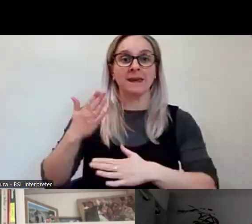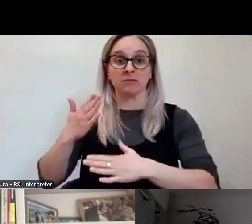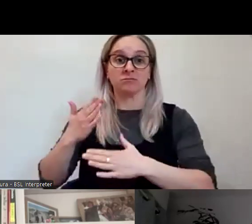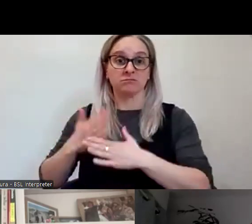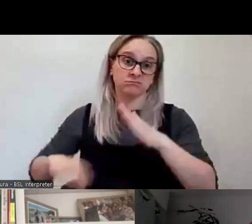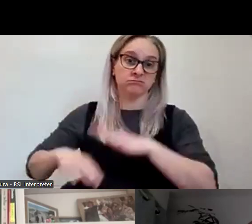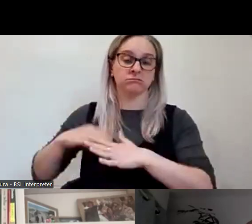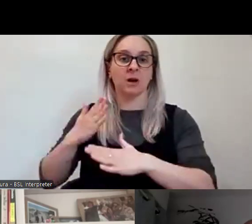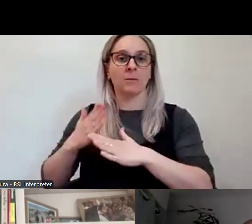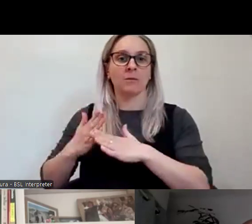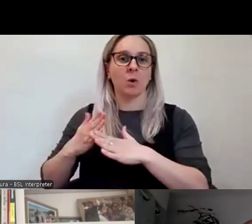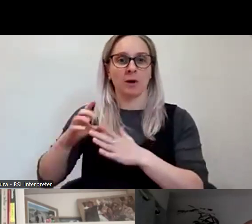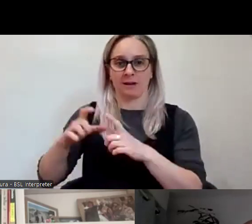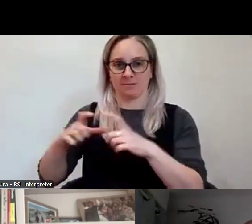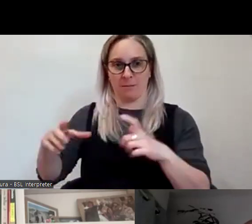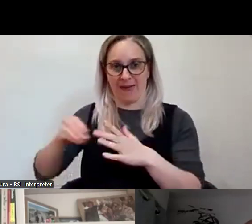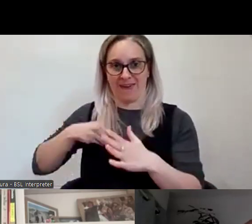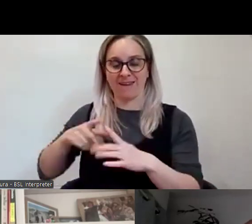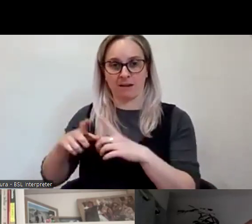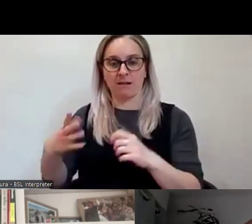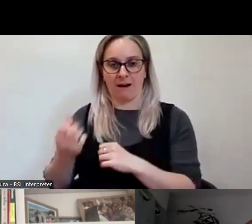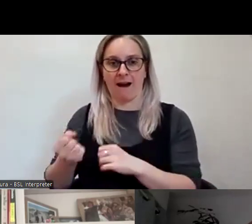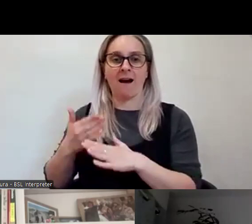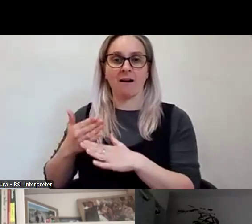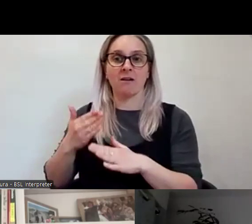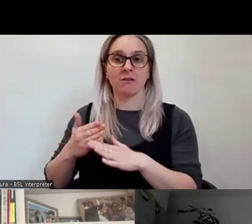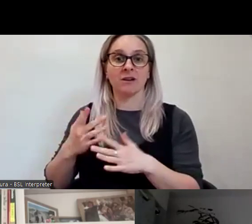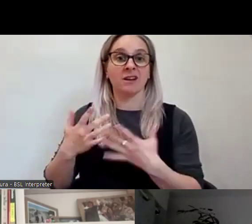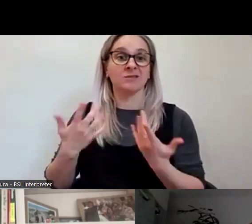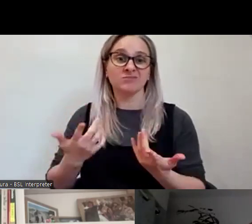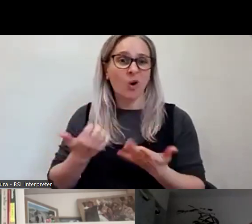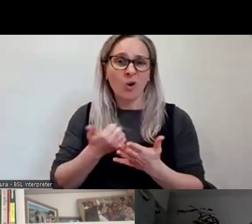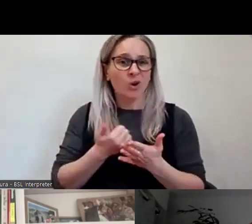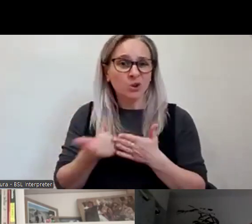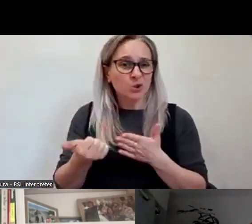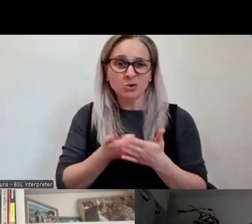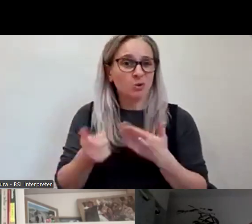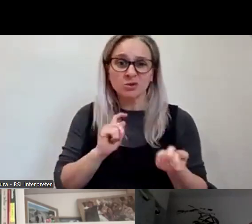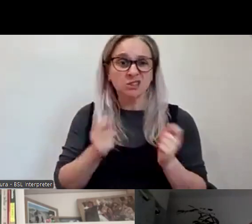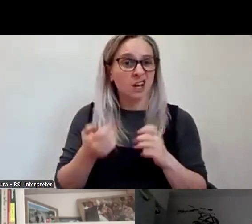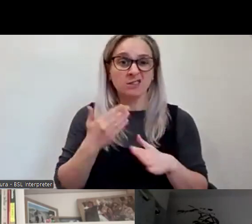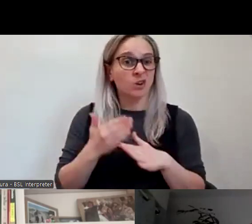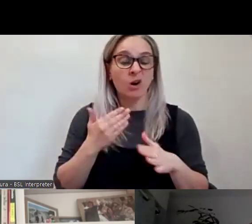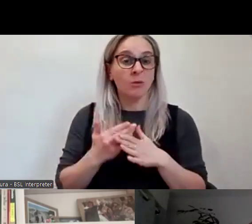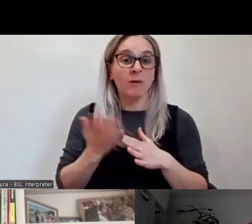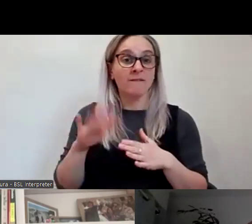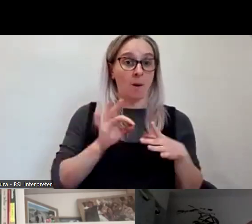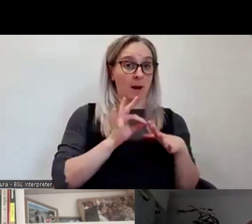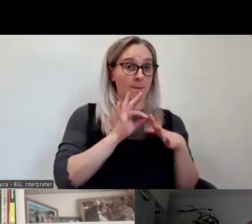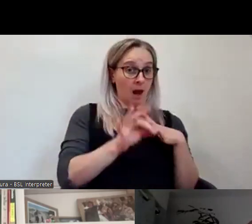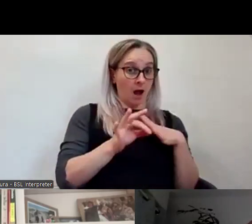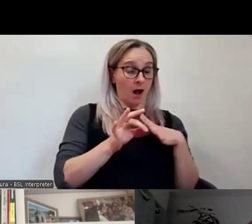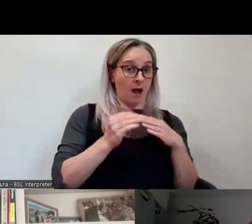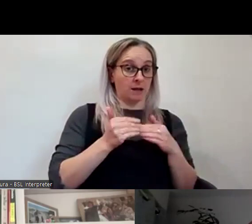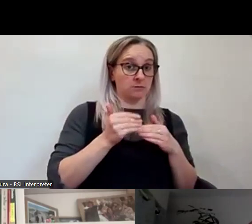PAYE. It's not uncommon for fellows to change employment statuses between putting an application in and starting